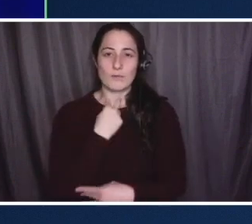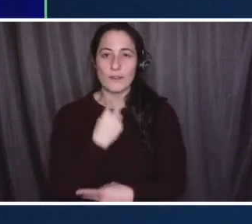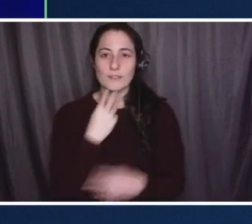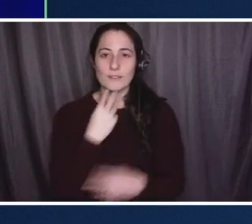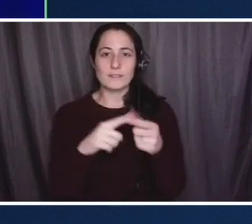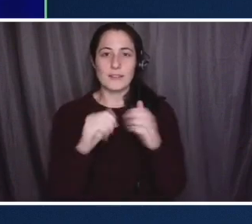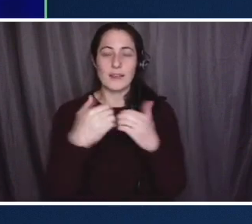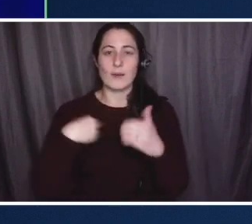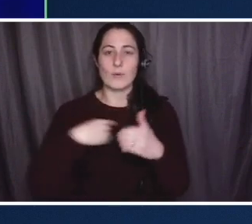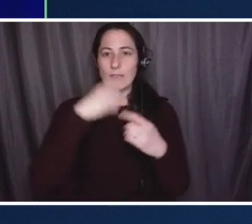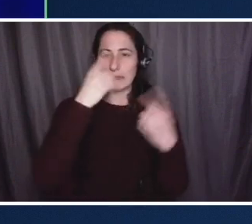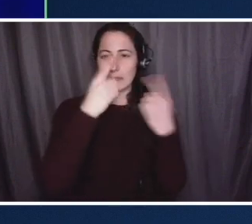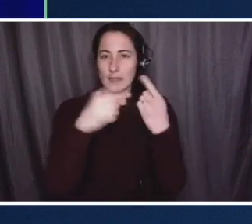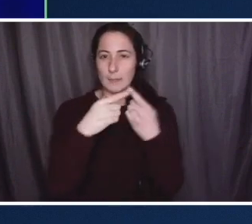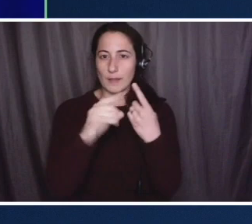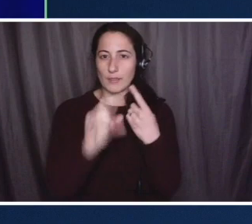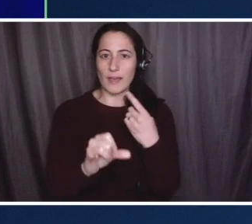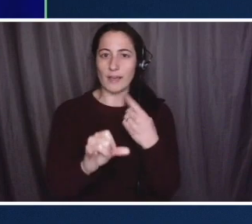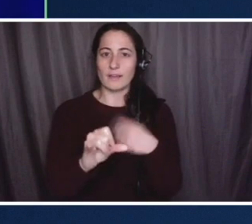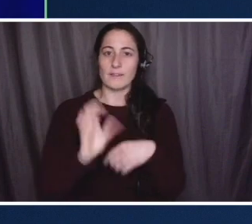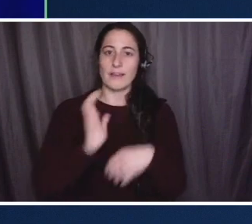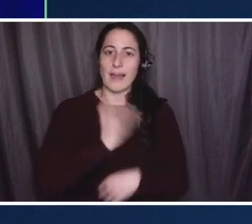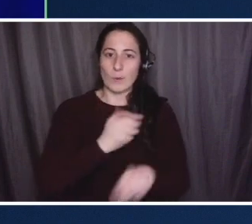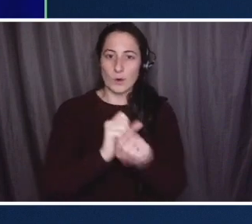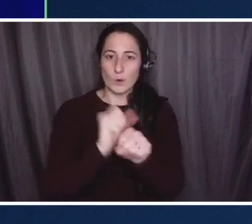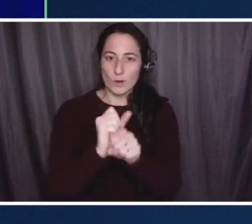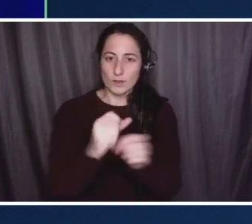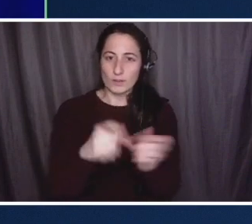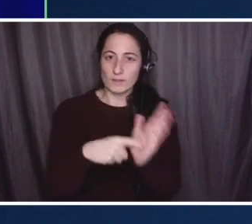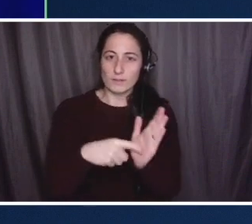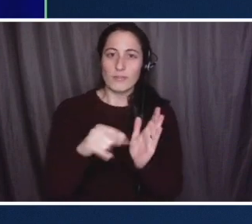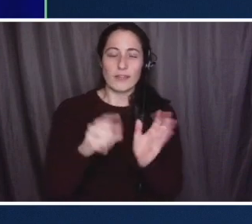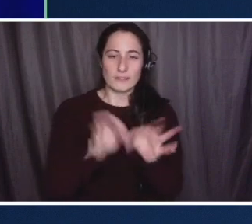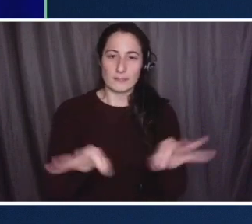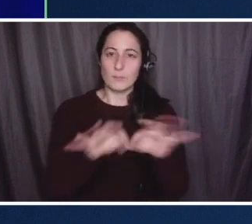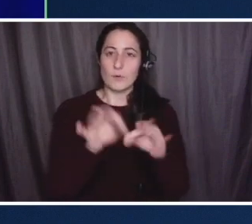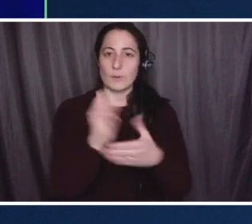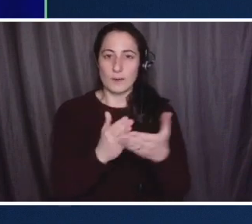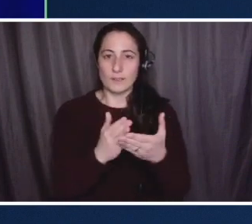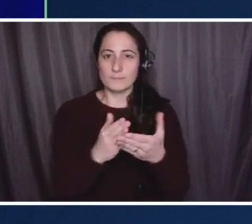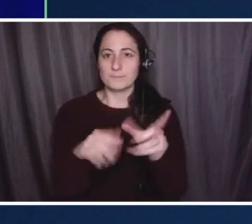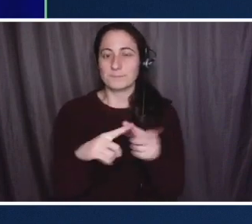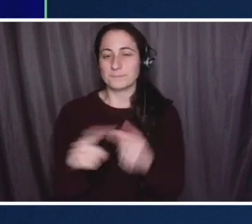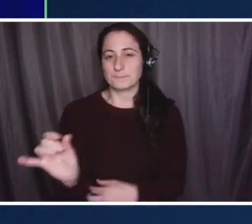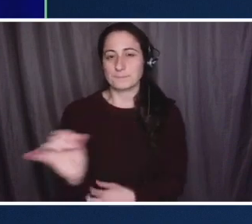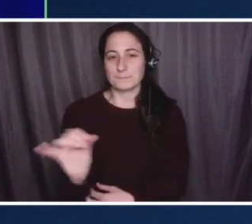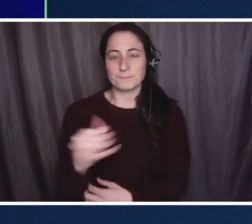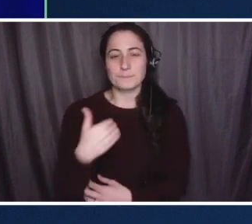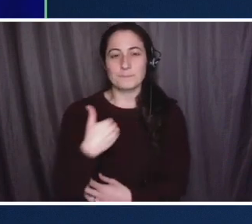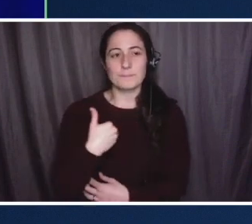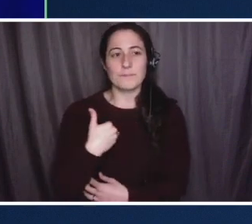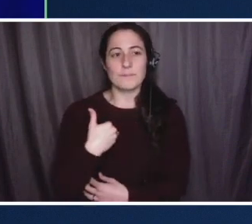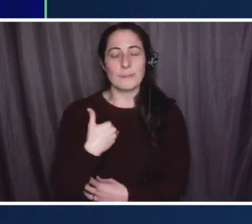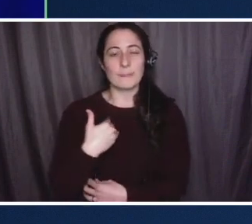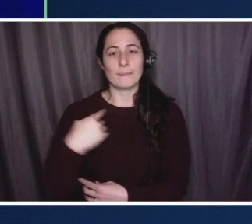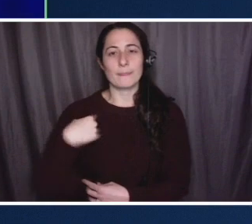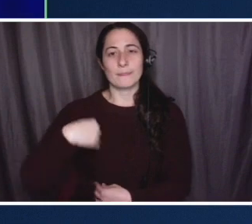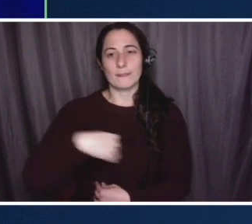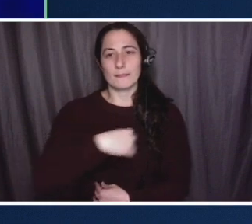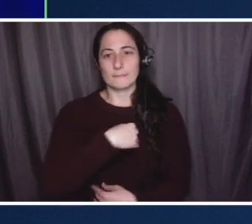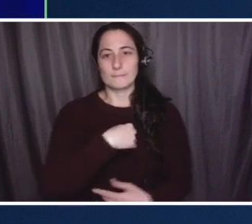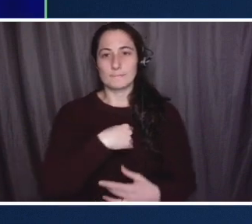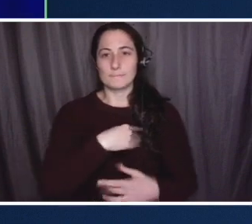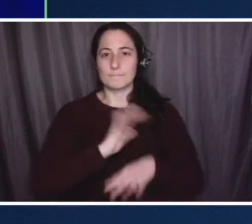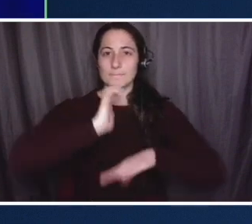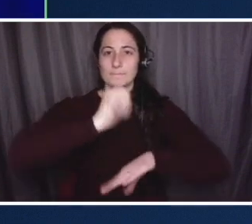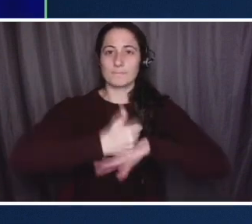like the work that we have to do, I think is a necessary part of this. I think there's also the role of us as building solidarity. I think that there's